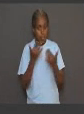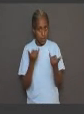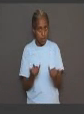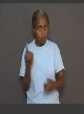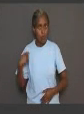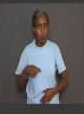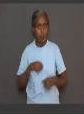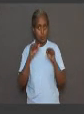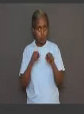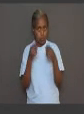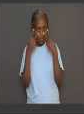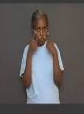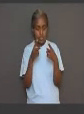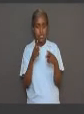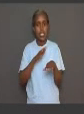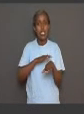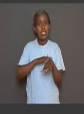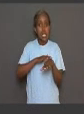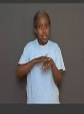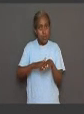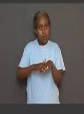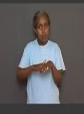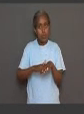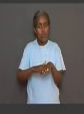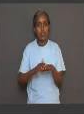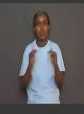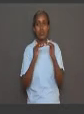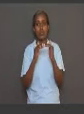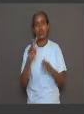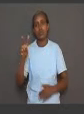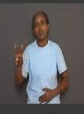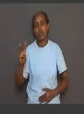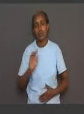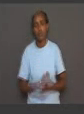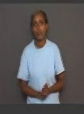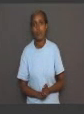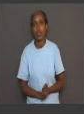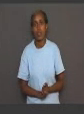Now we can see that the slope is 2.